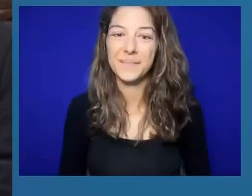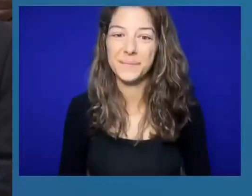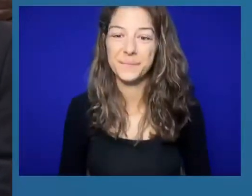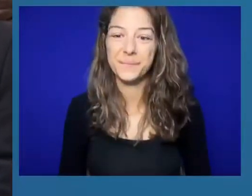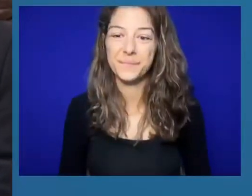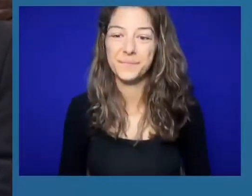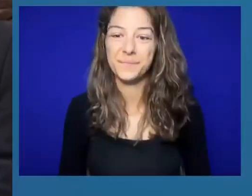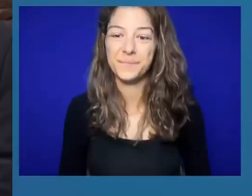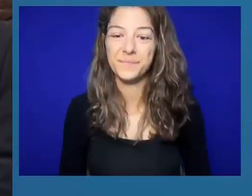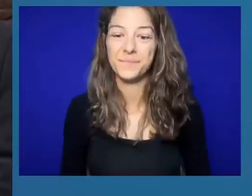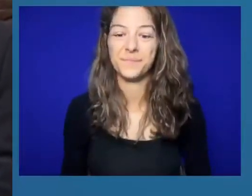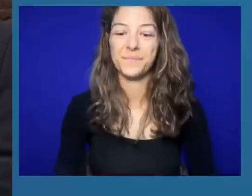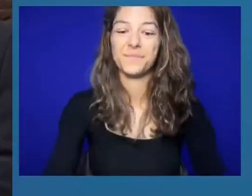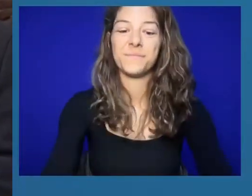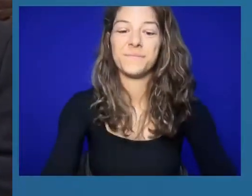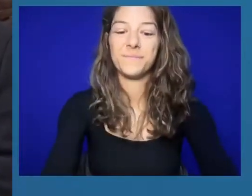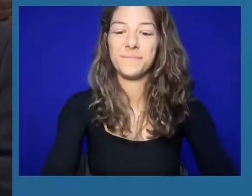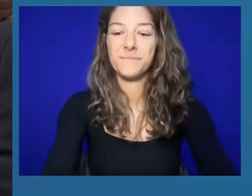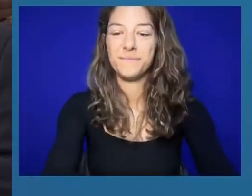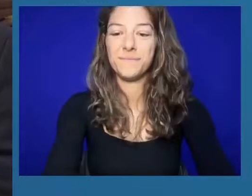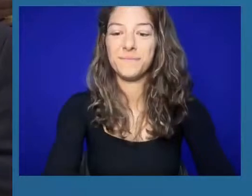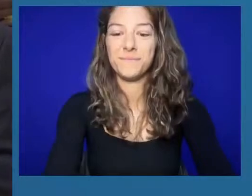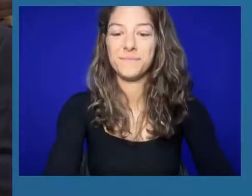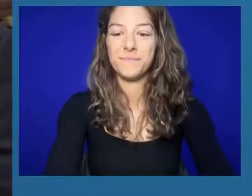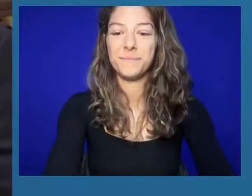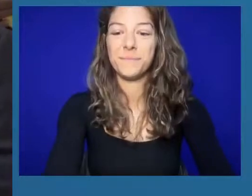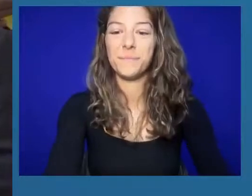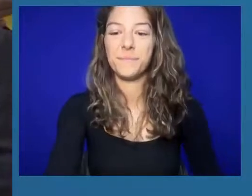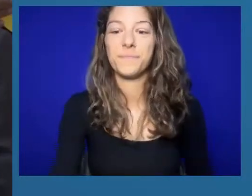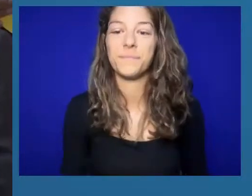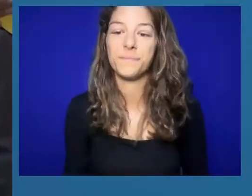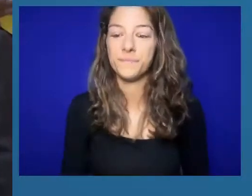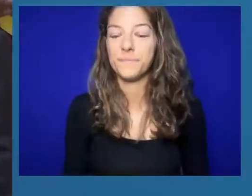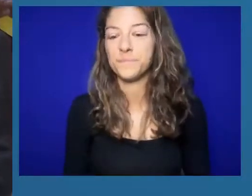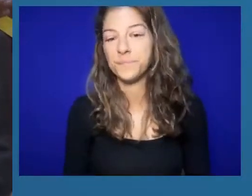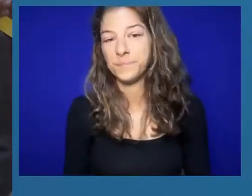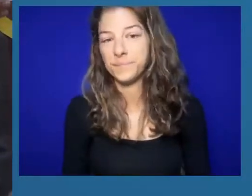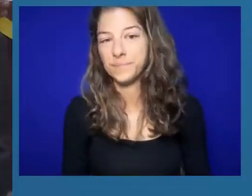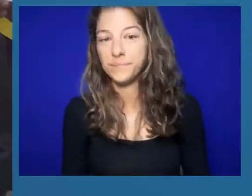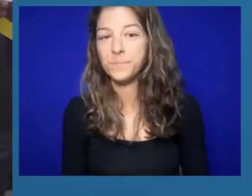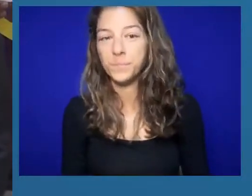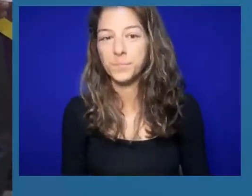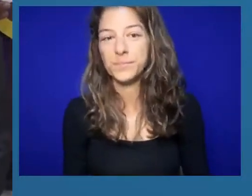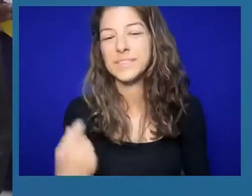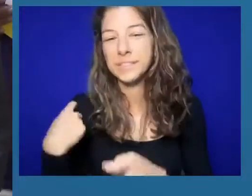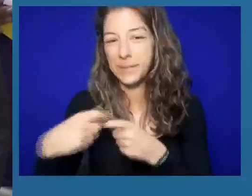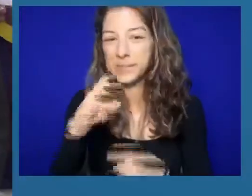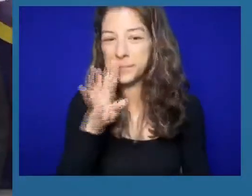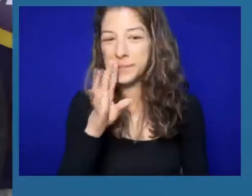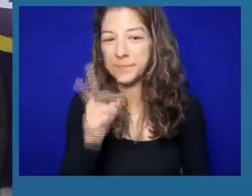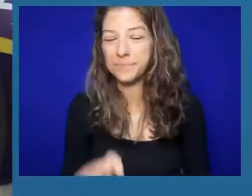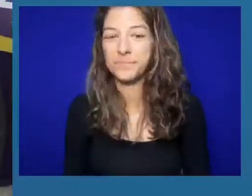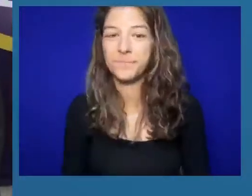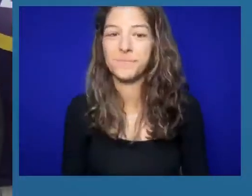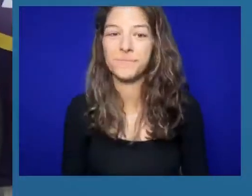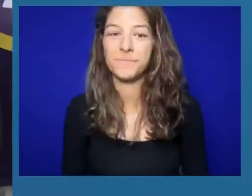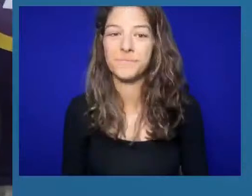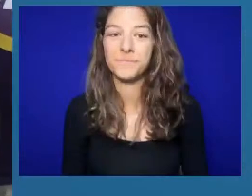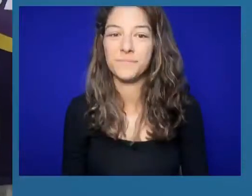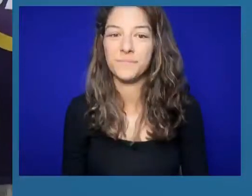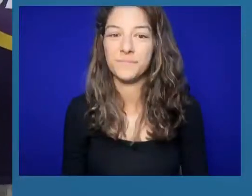Primeramente, excúsenme. Gracias, mil gracias por estar aquí.